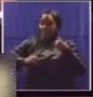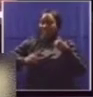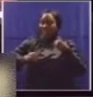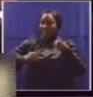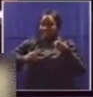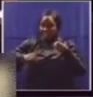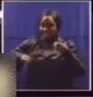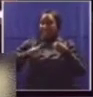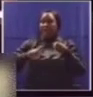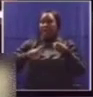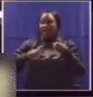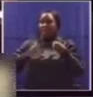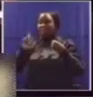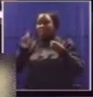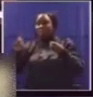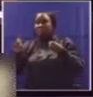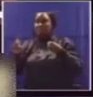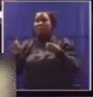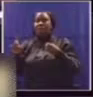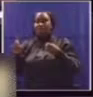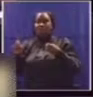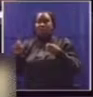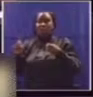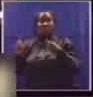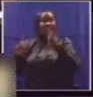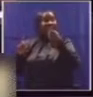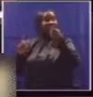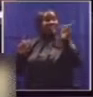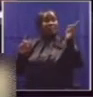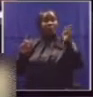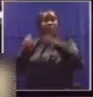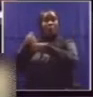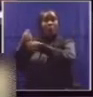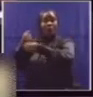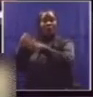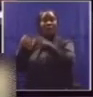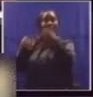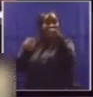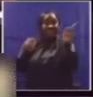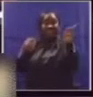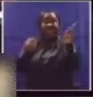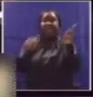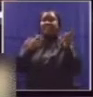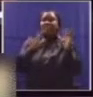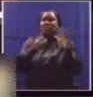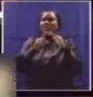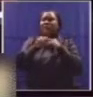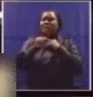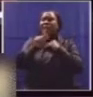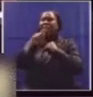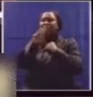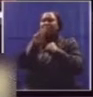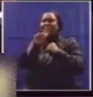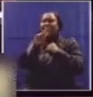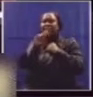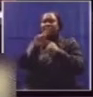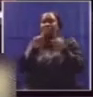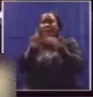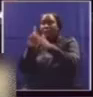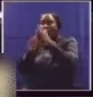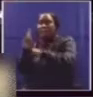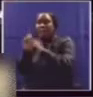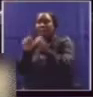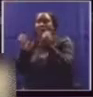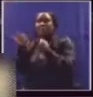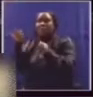we can afford are able to access their services. Whereas also in the training, all health professionals